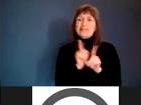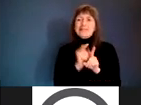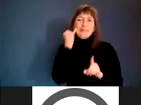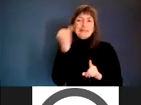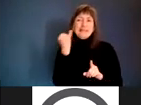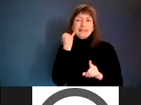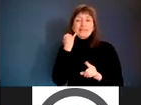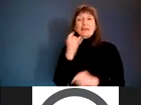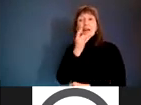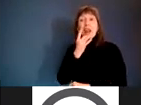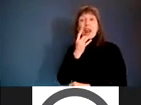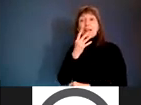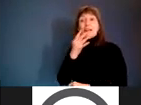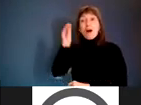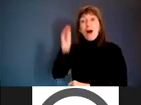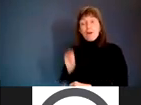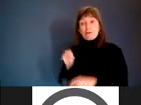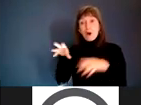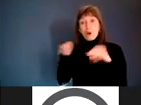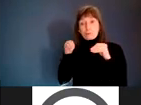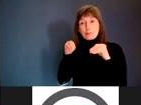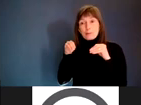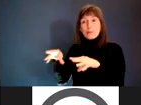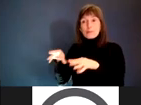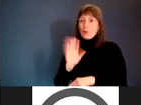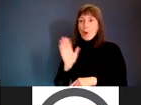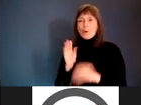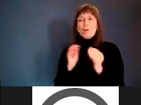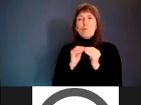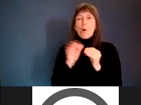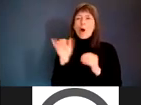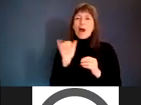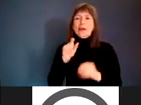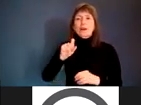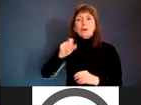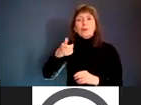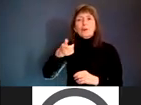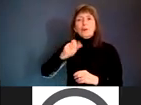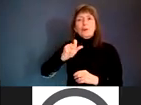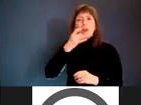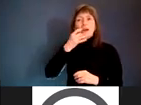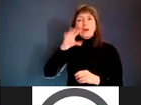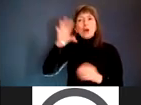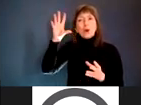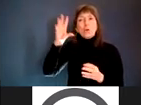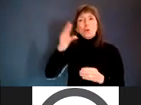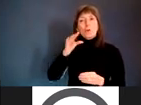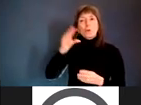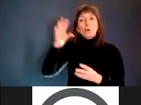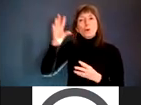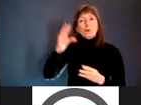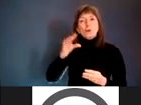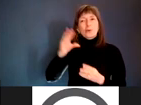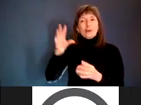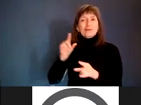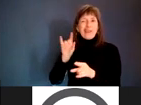well. And it's also in respect to, that because capacity is fluid. So not only is it decision specific, but it's